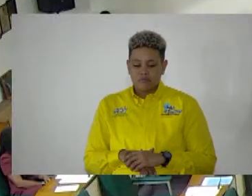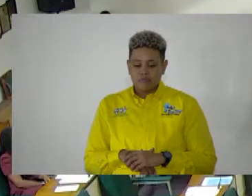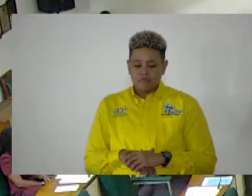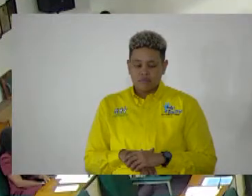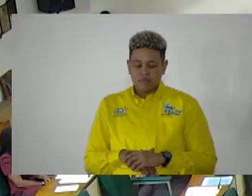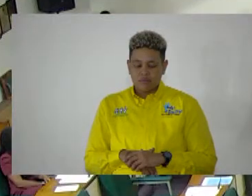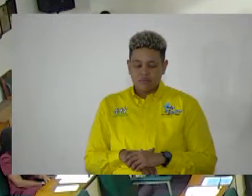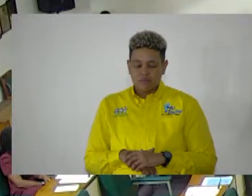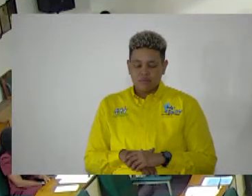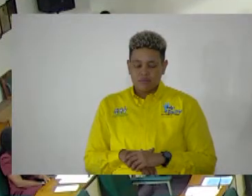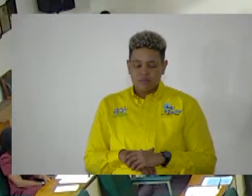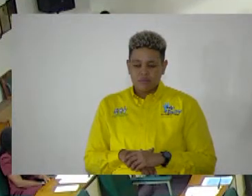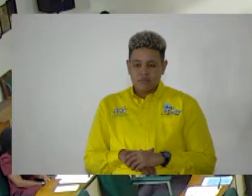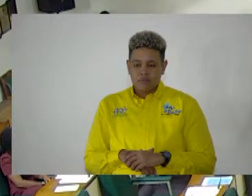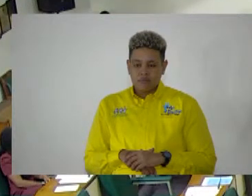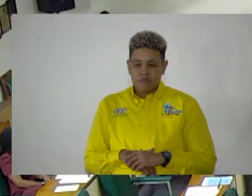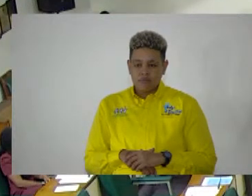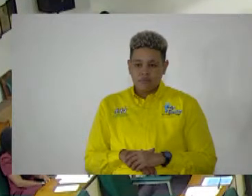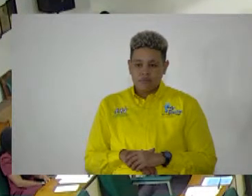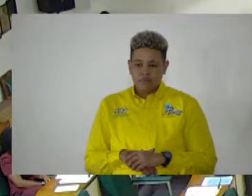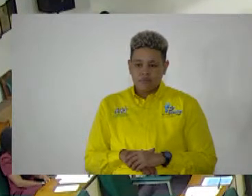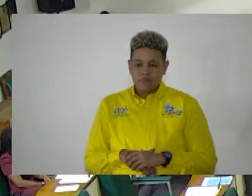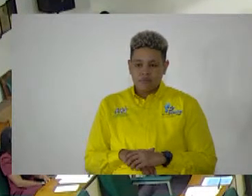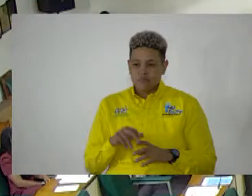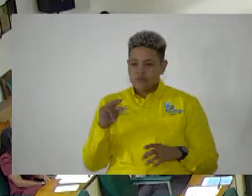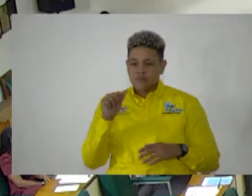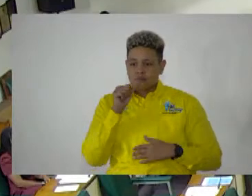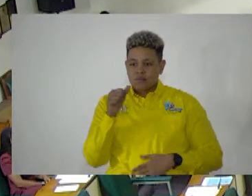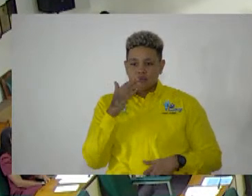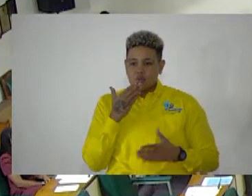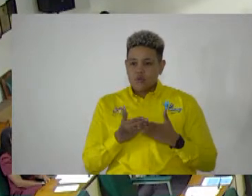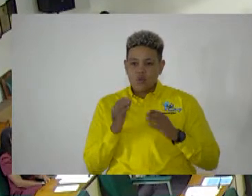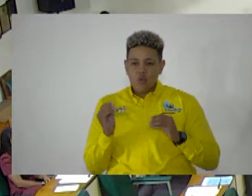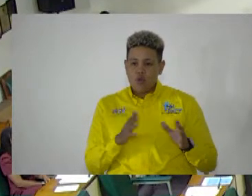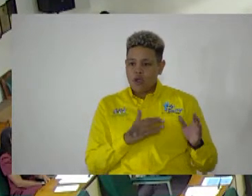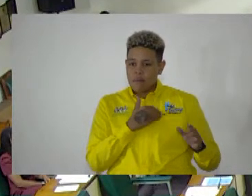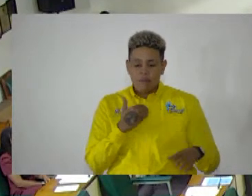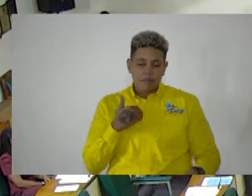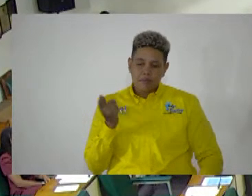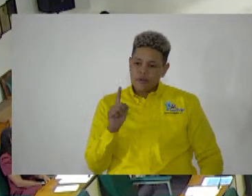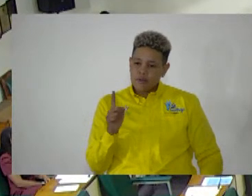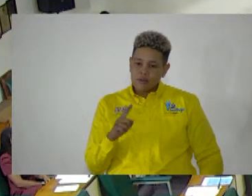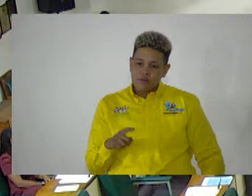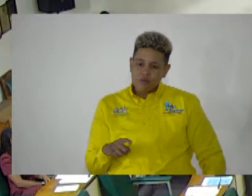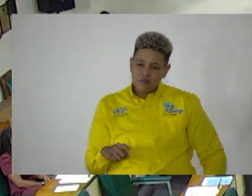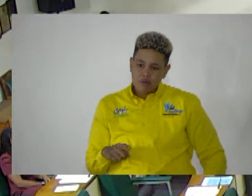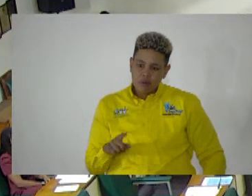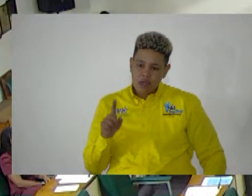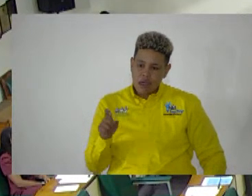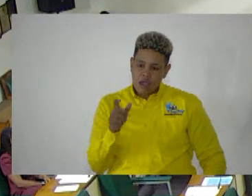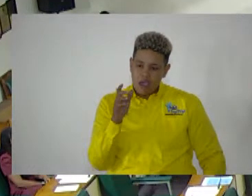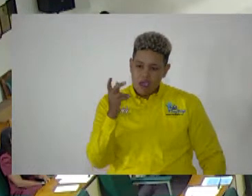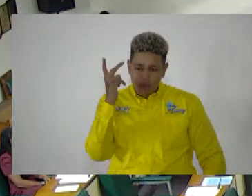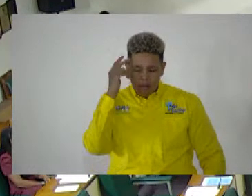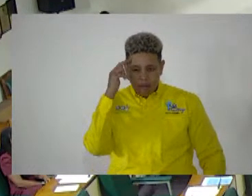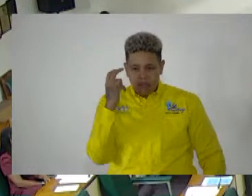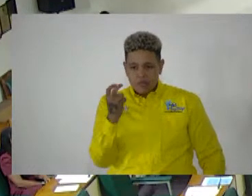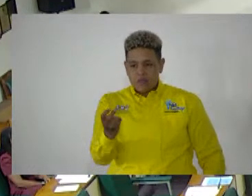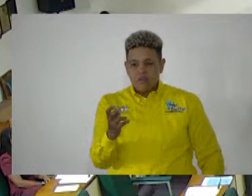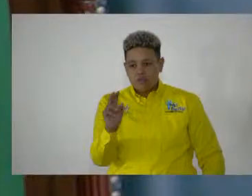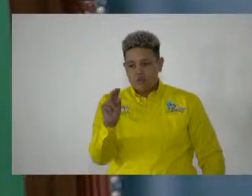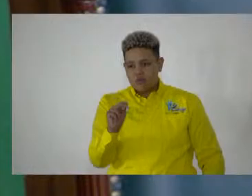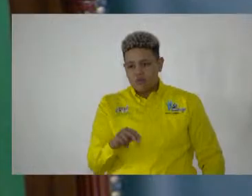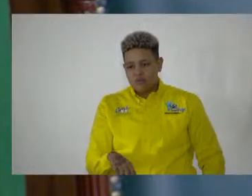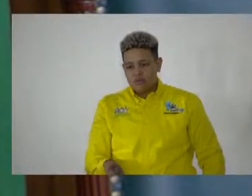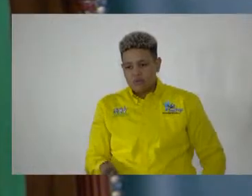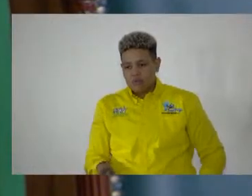Prime Minister, as you not in good order at all, member. Huh? Not in good order at all, member. I asked the Prime Minister to accede so I can.